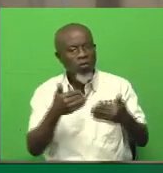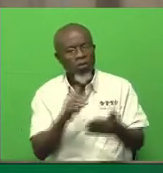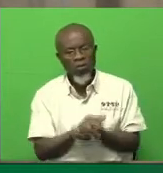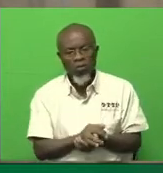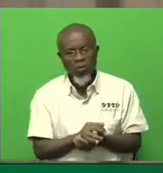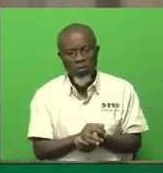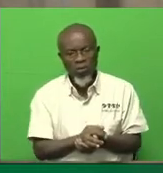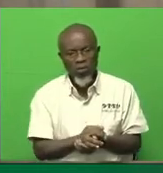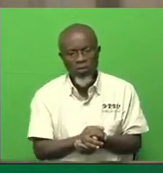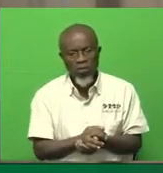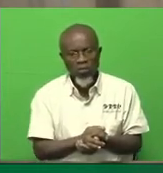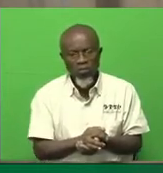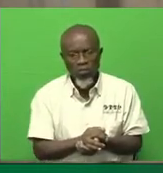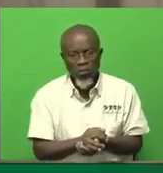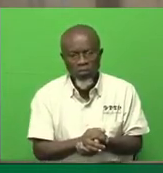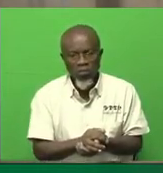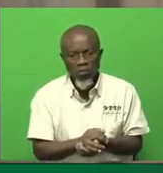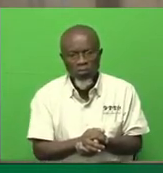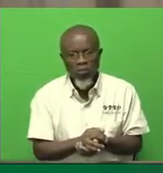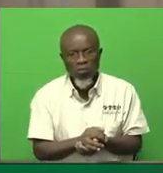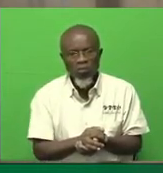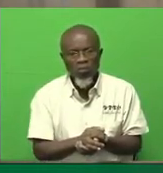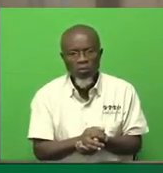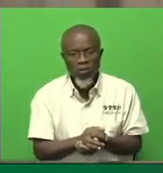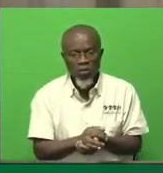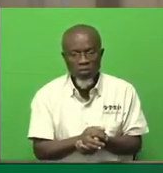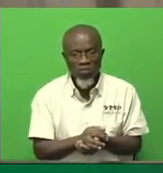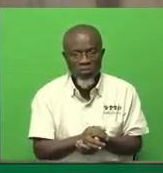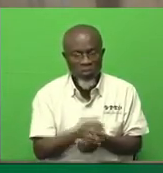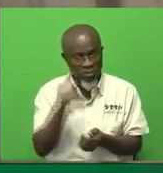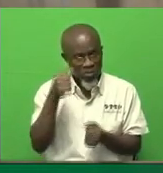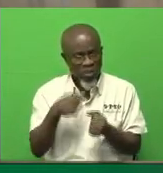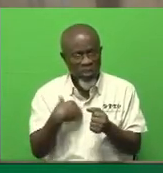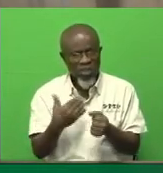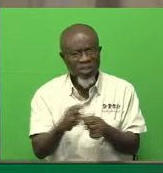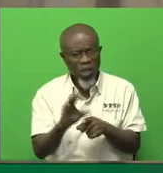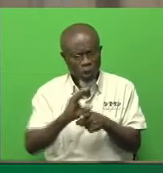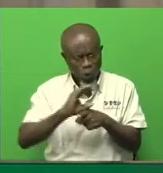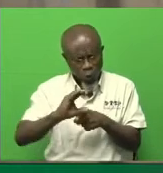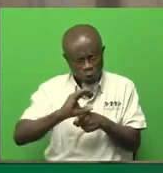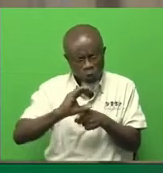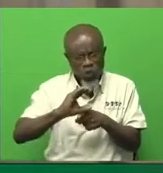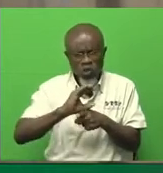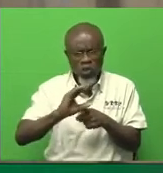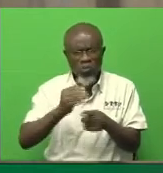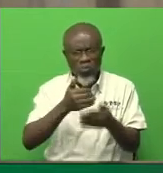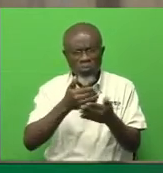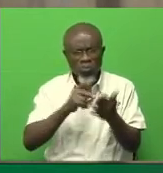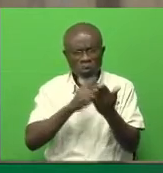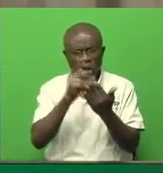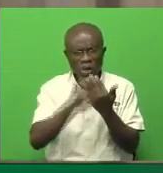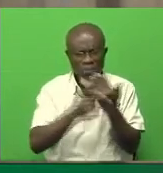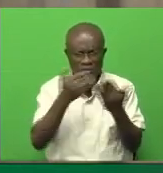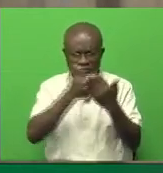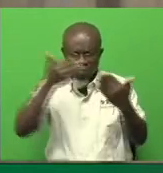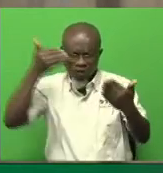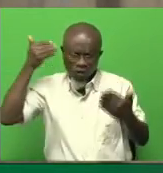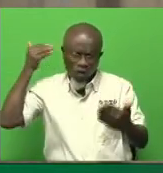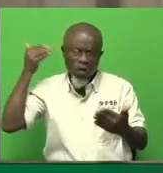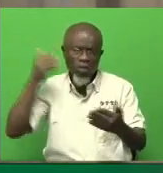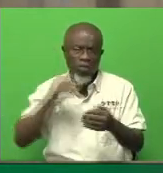15 time period there was a coaching program introduced to Primary School students and secondary school students